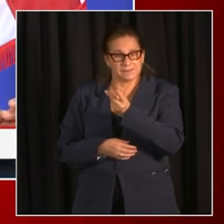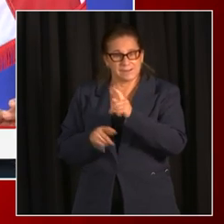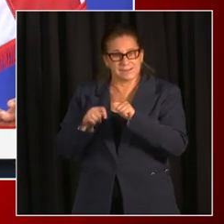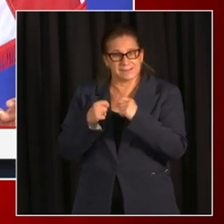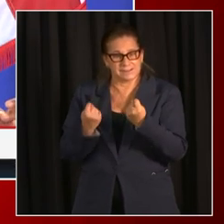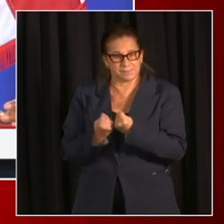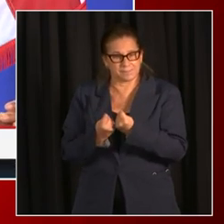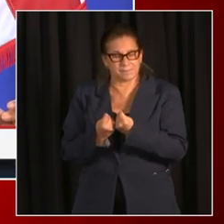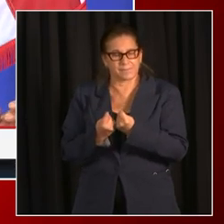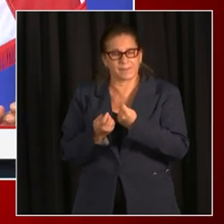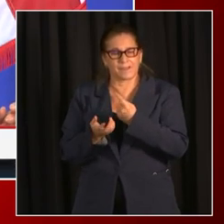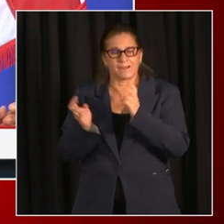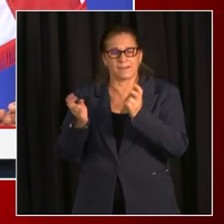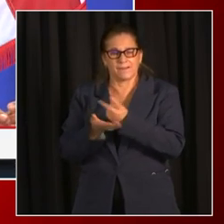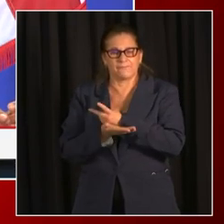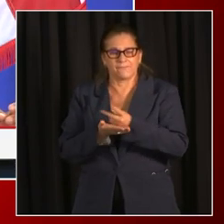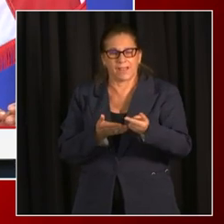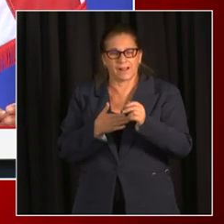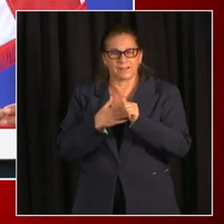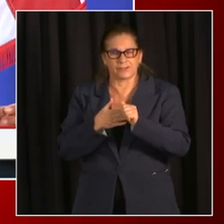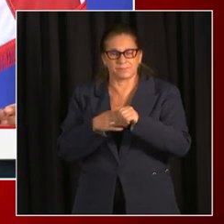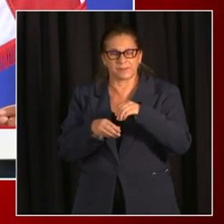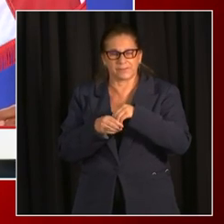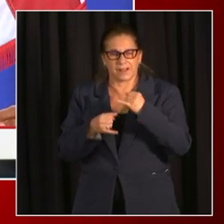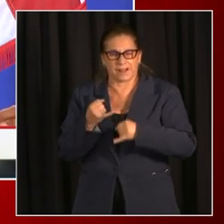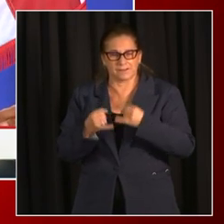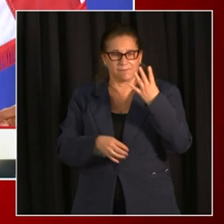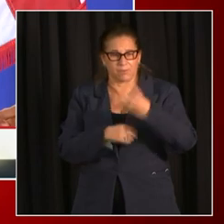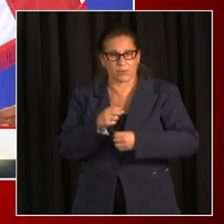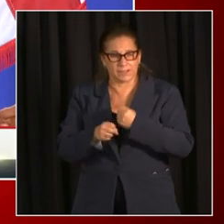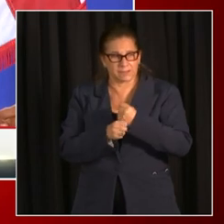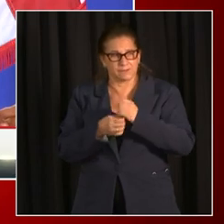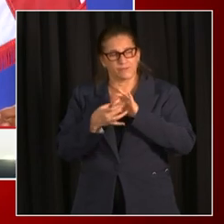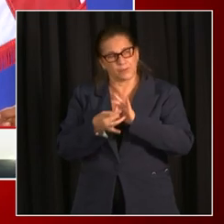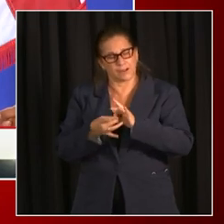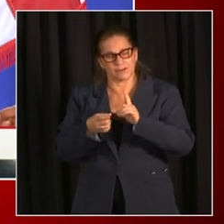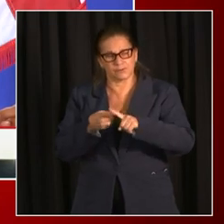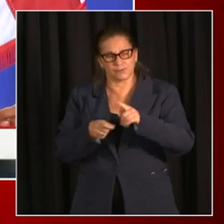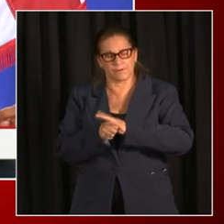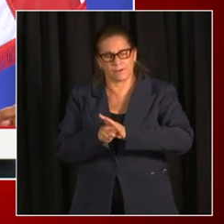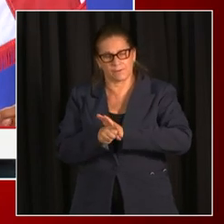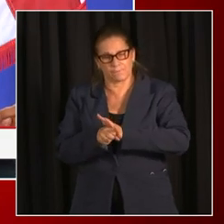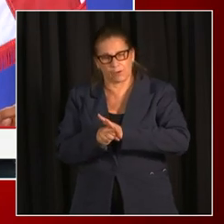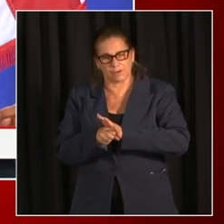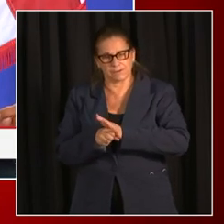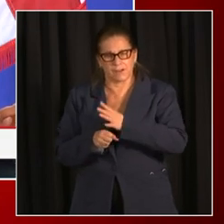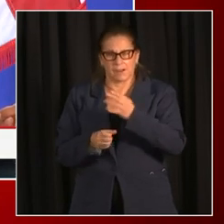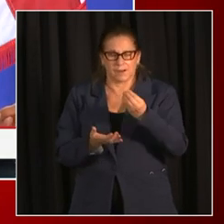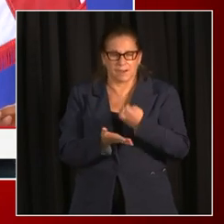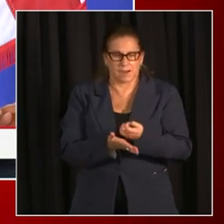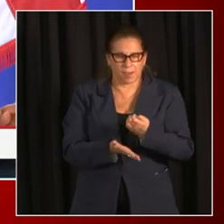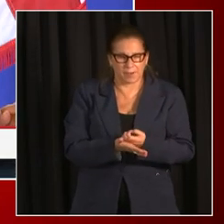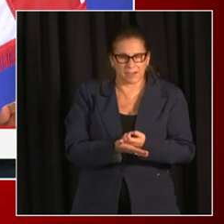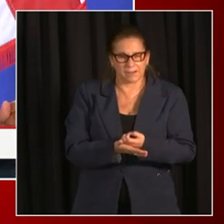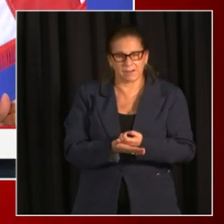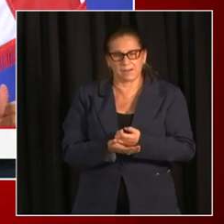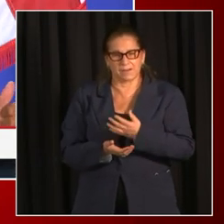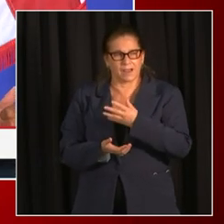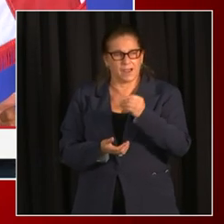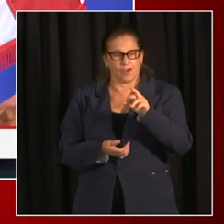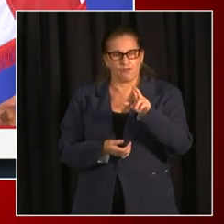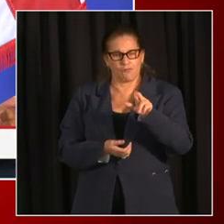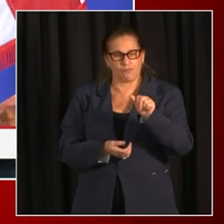the failed leadership that we've seen in the last 4 years related to COVID, economic crisis, and the racial reckoning our country